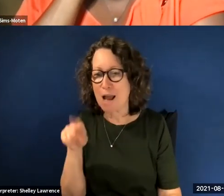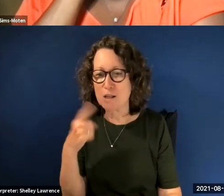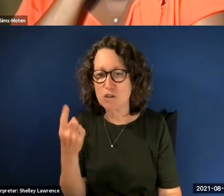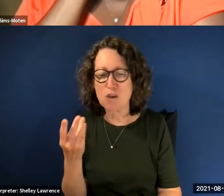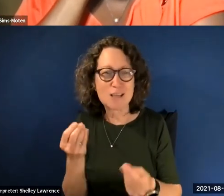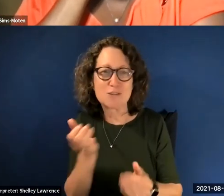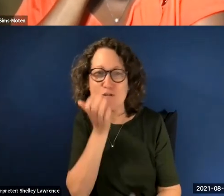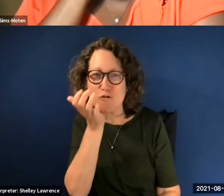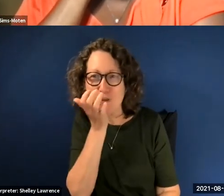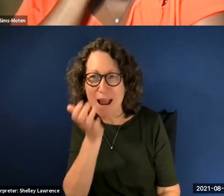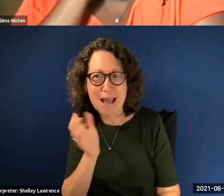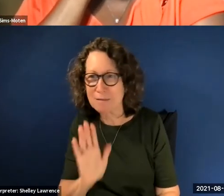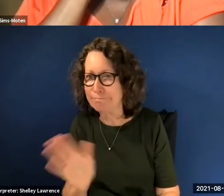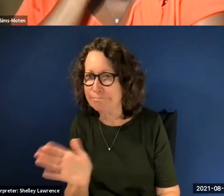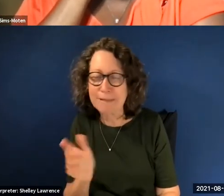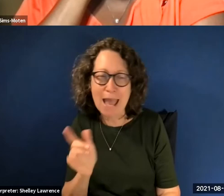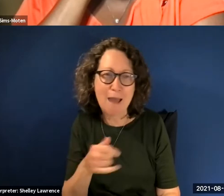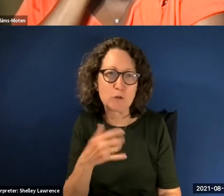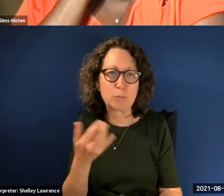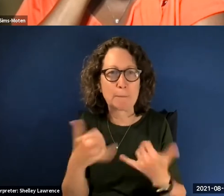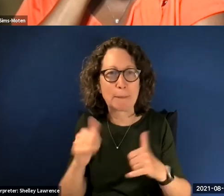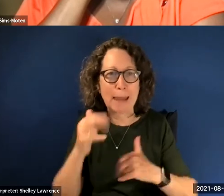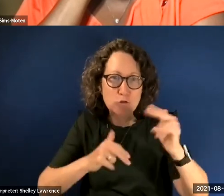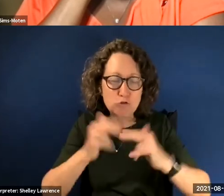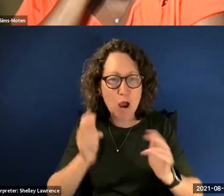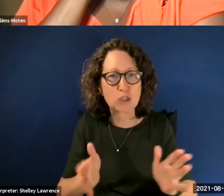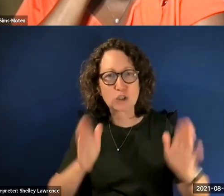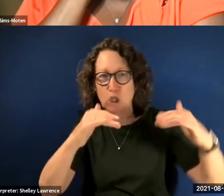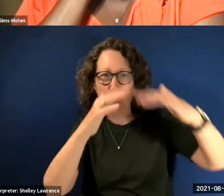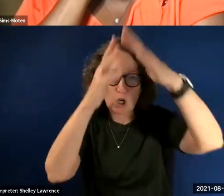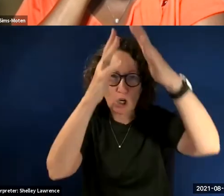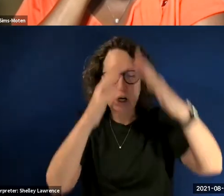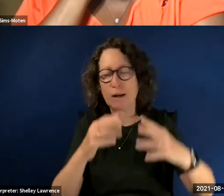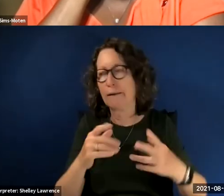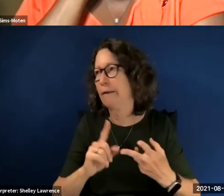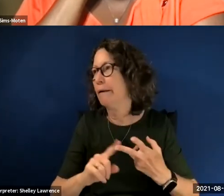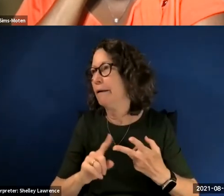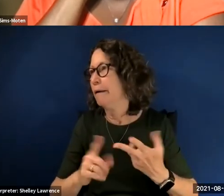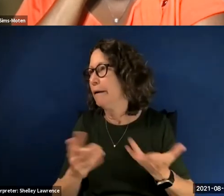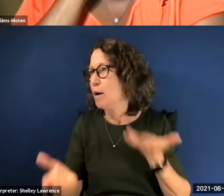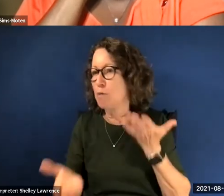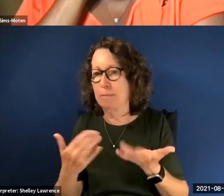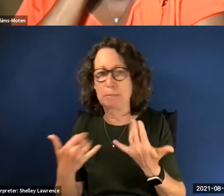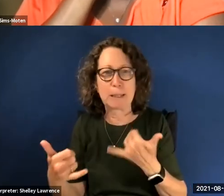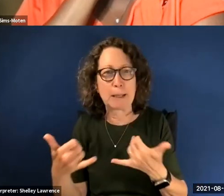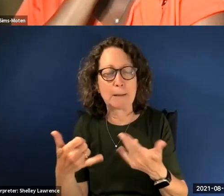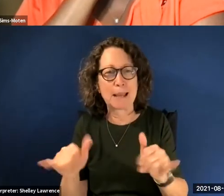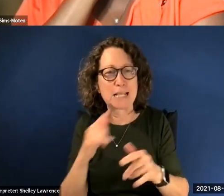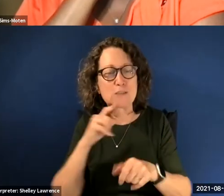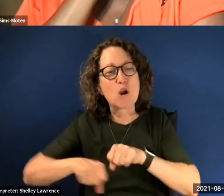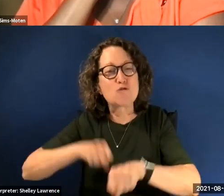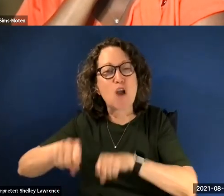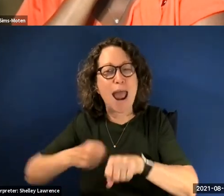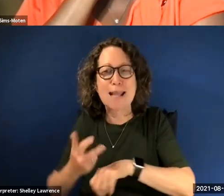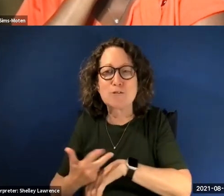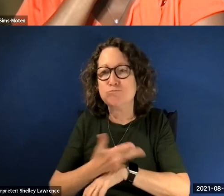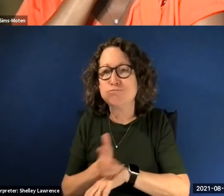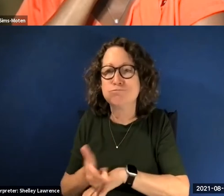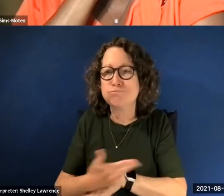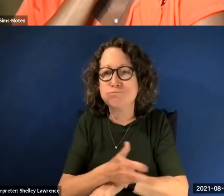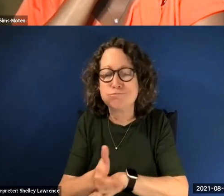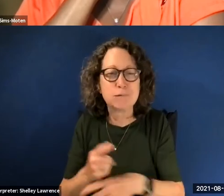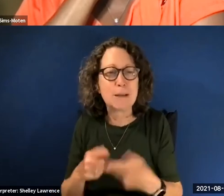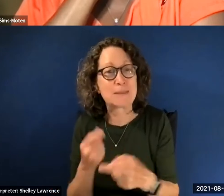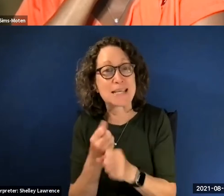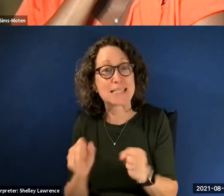of grass, right? It's going to have to be a play structure. It's going to have to be probably places for trikes to roll around and a